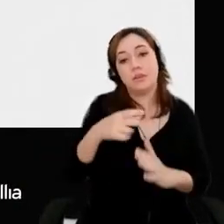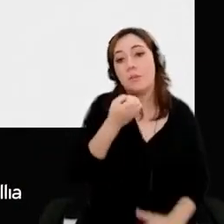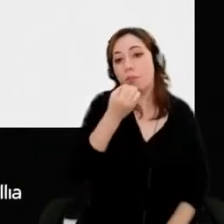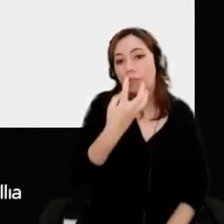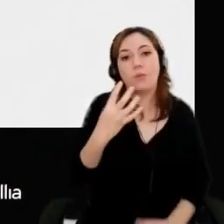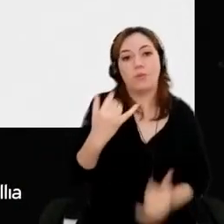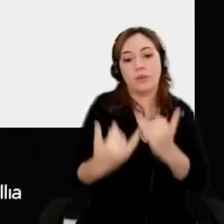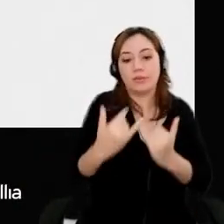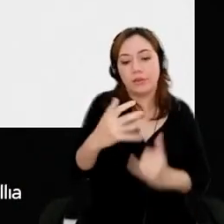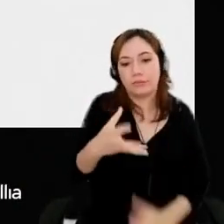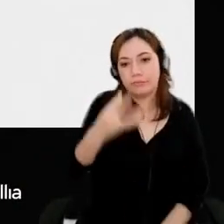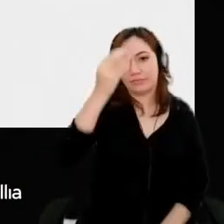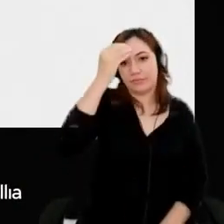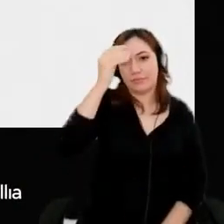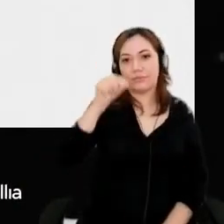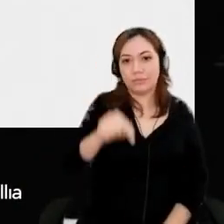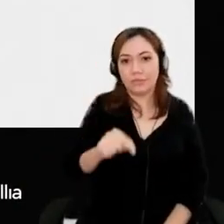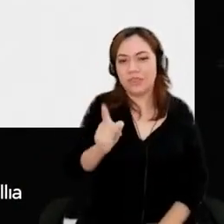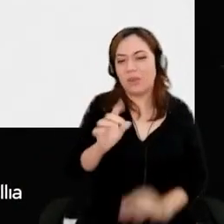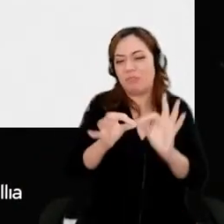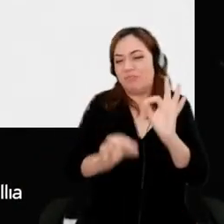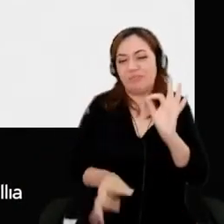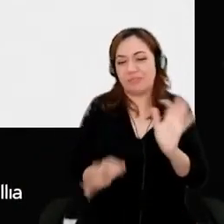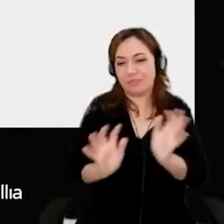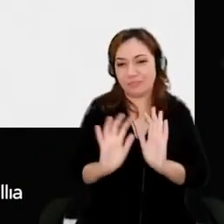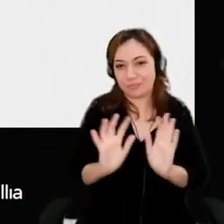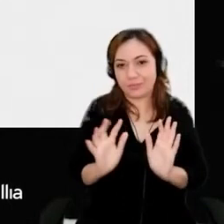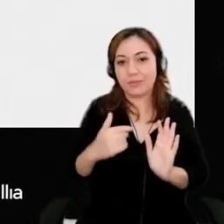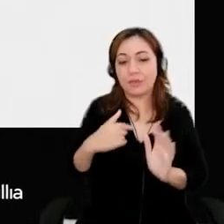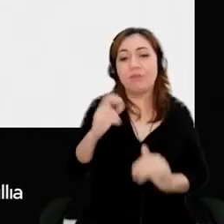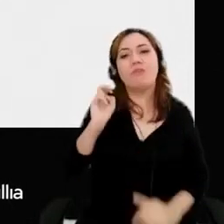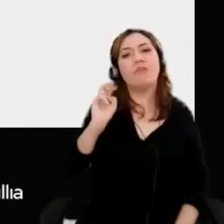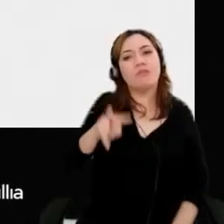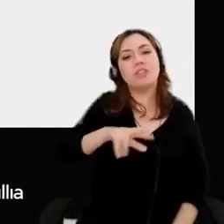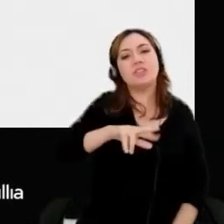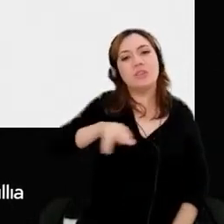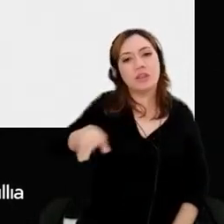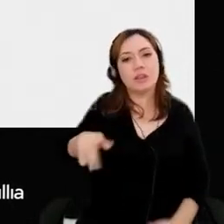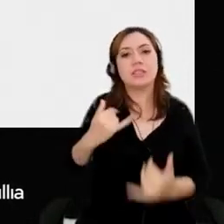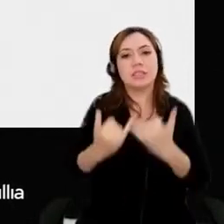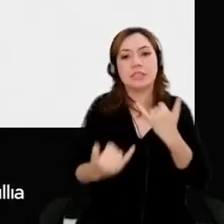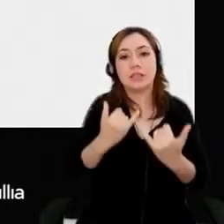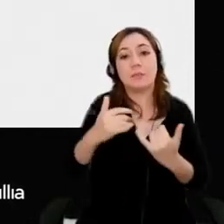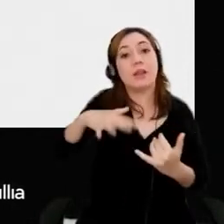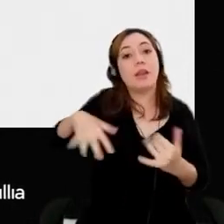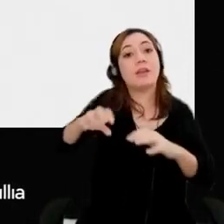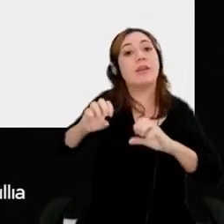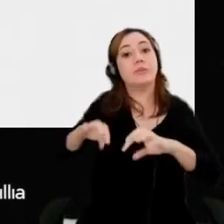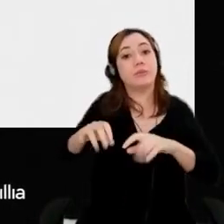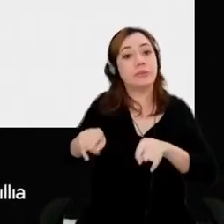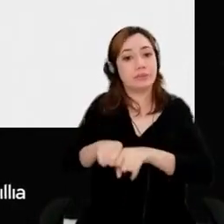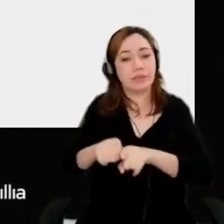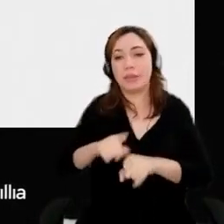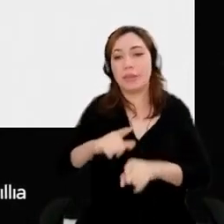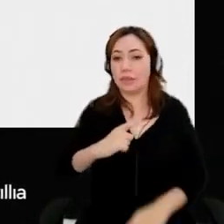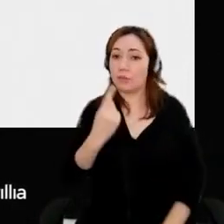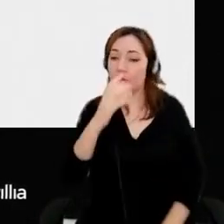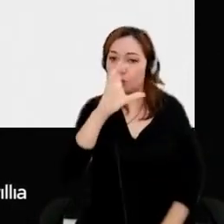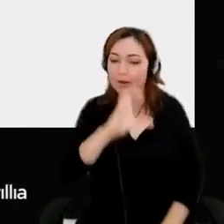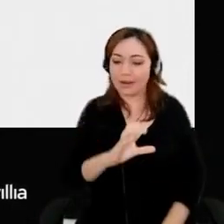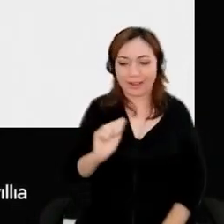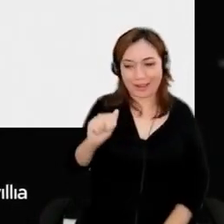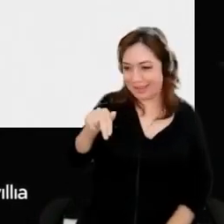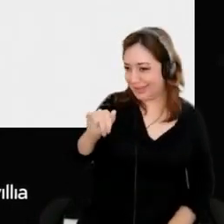much, I'm seeing some examples in education, for example, right? A client of ours, which is not Anima, right? But anyway, a client of